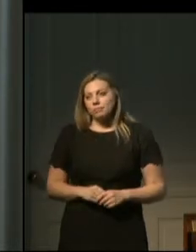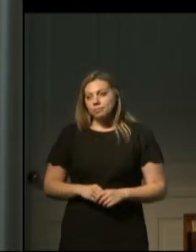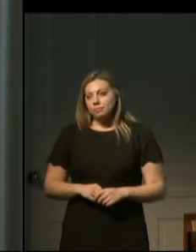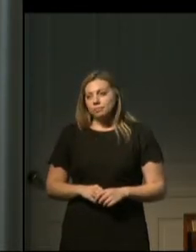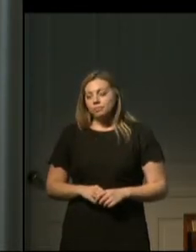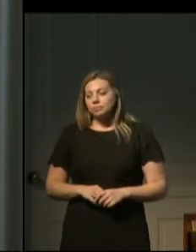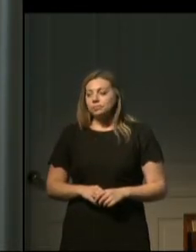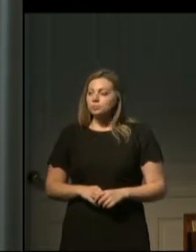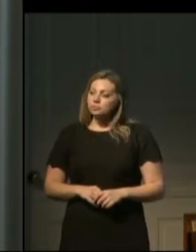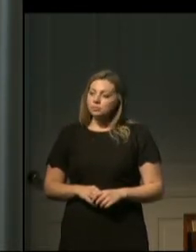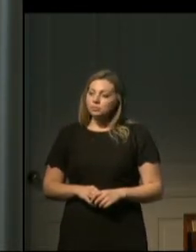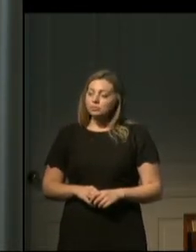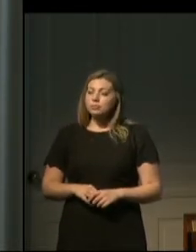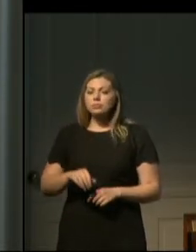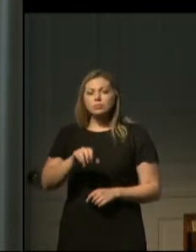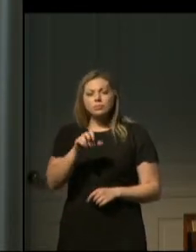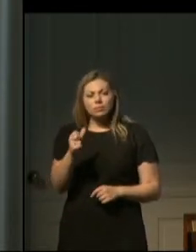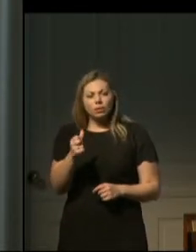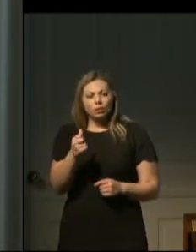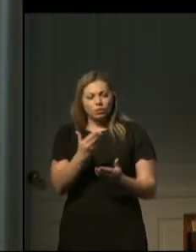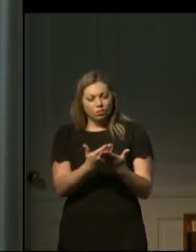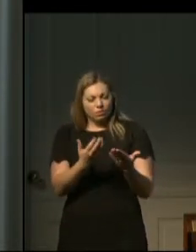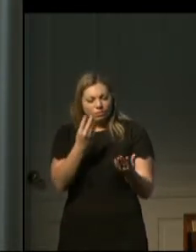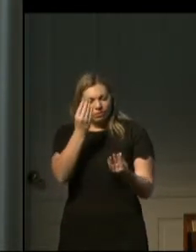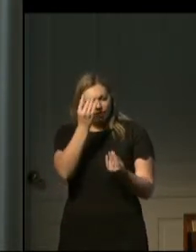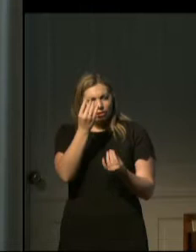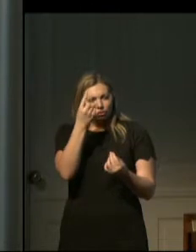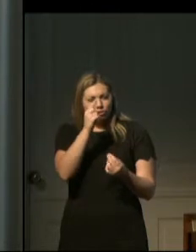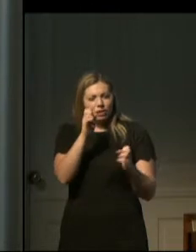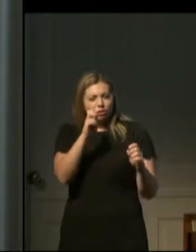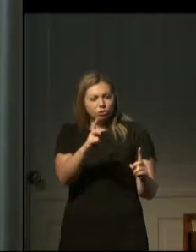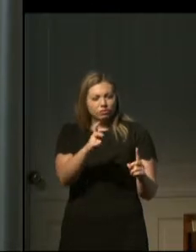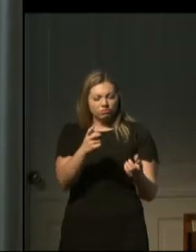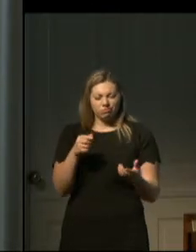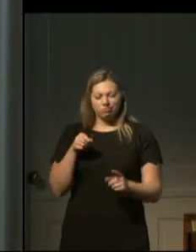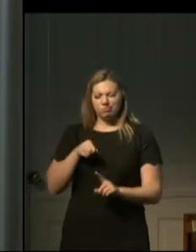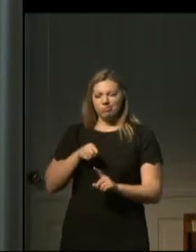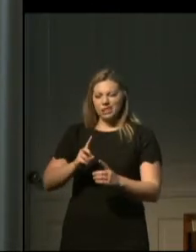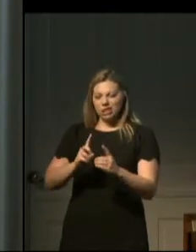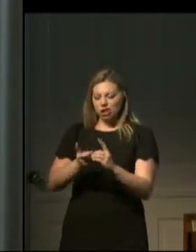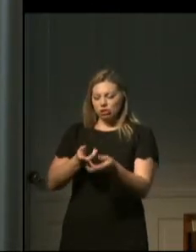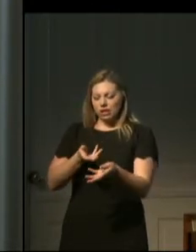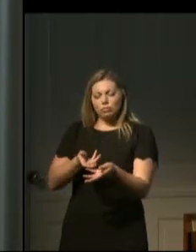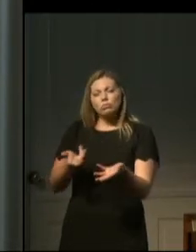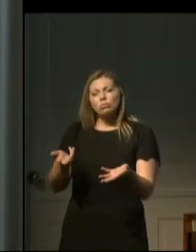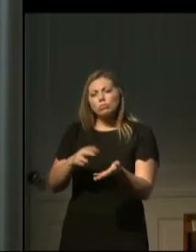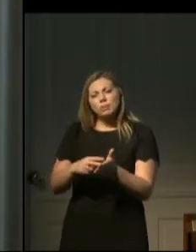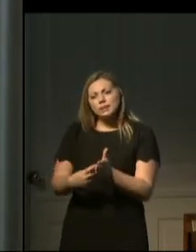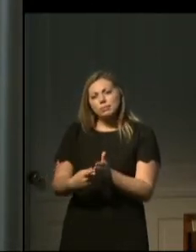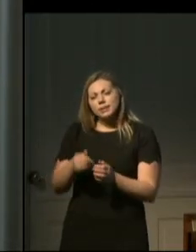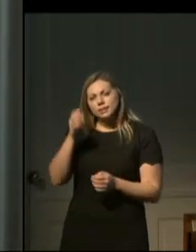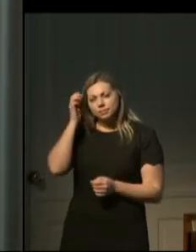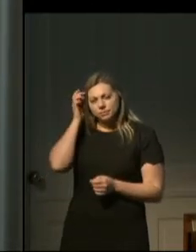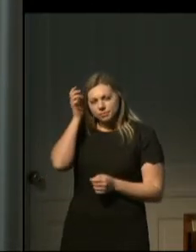But the other thing we look at in education is, what does digital engagement mean?